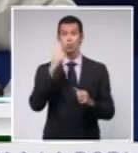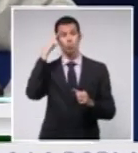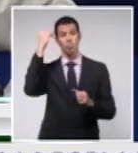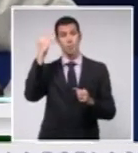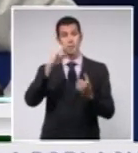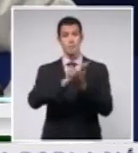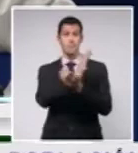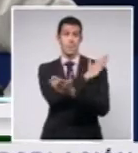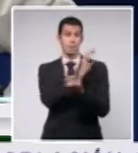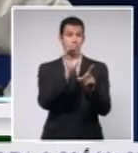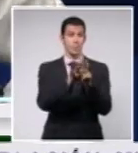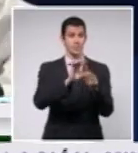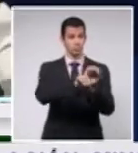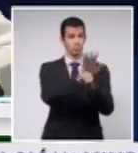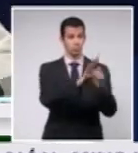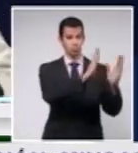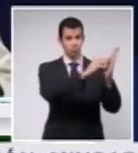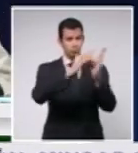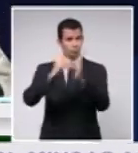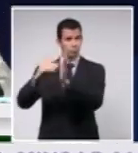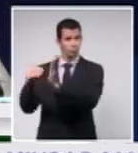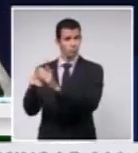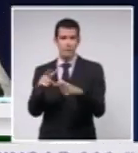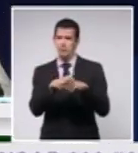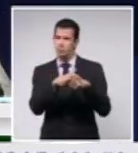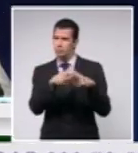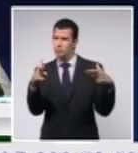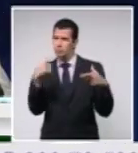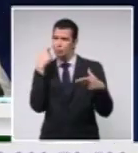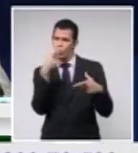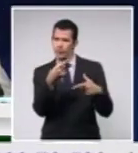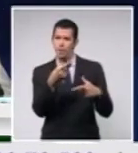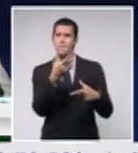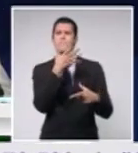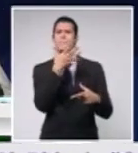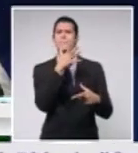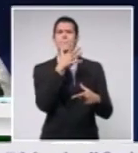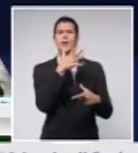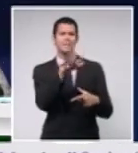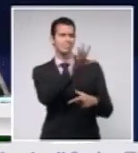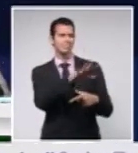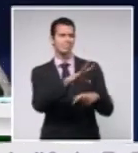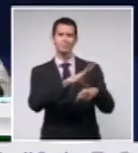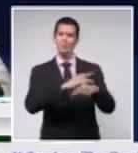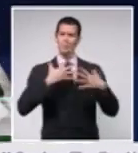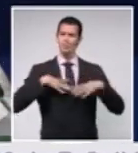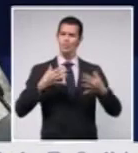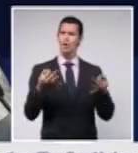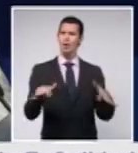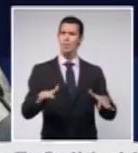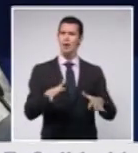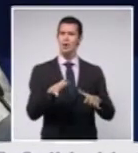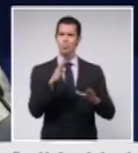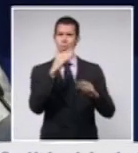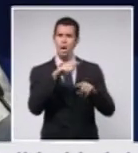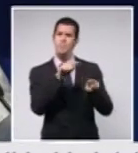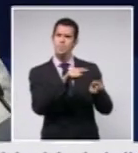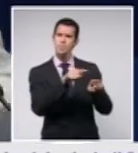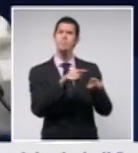or pediatric cases to have tested positive for the virus in Cuba. Of these,